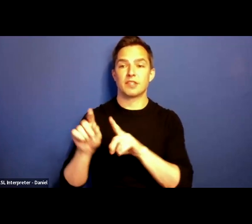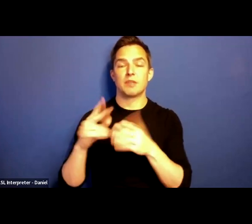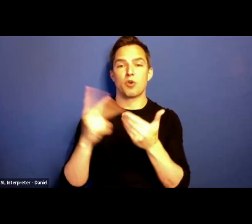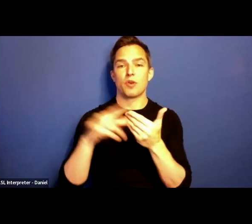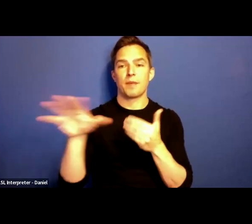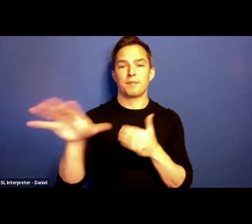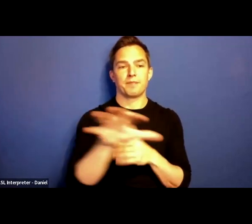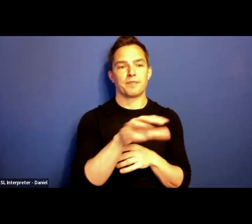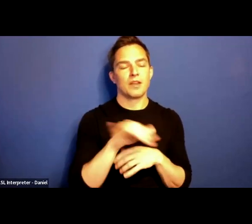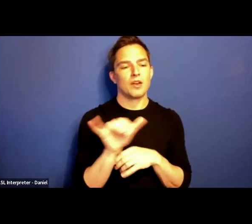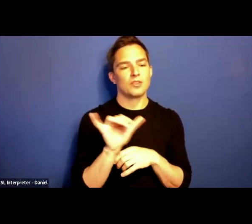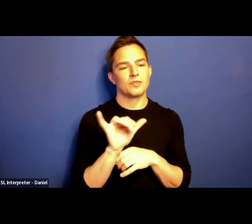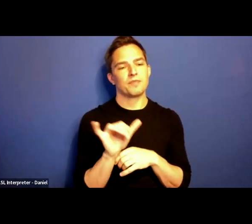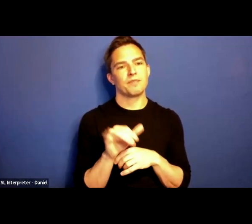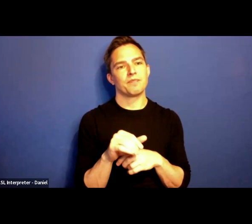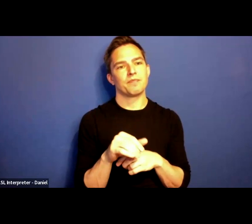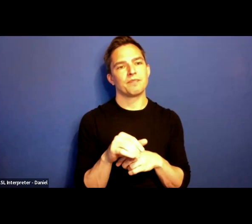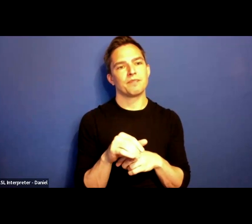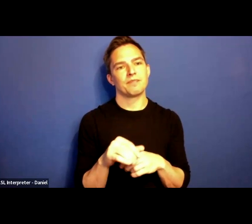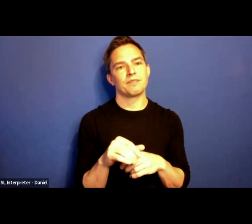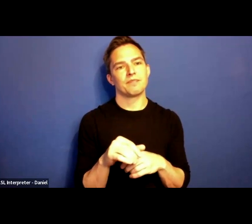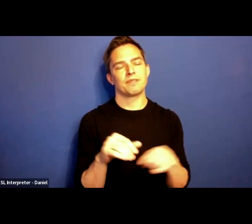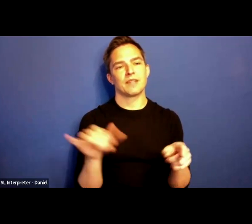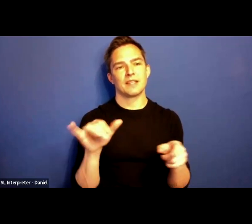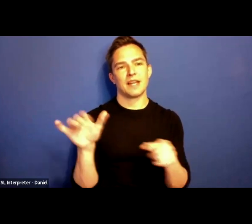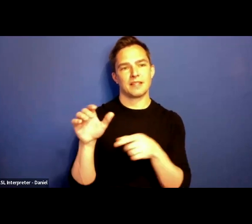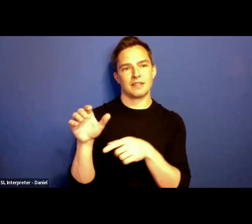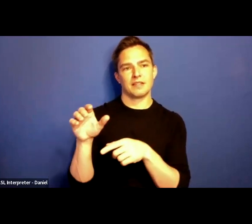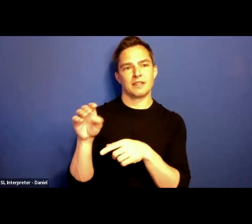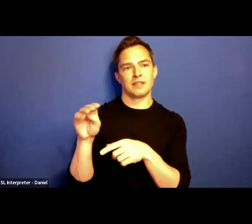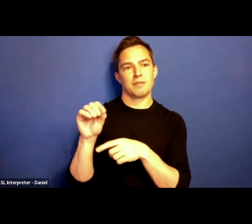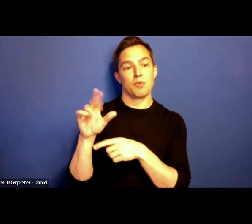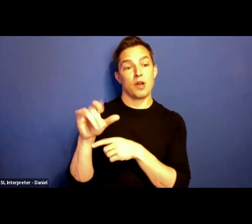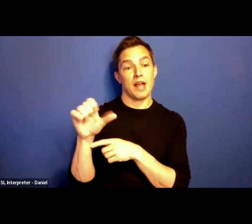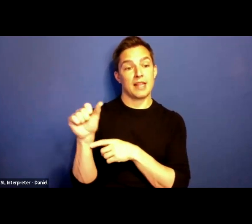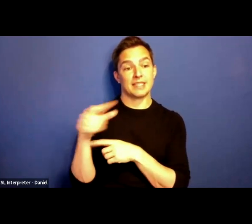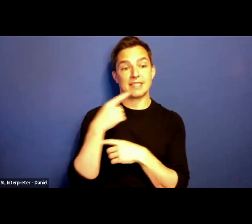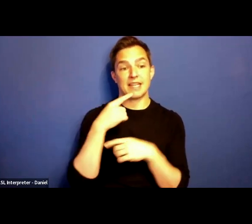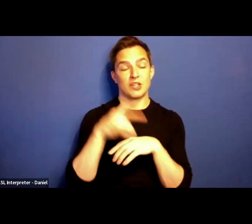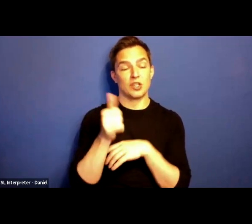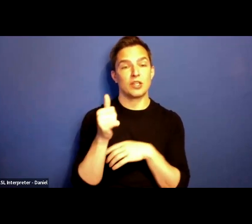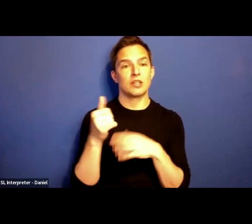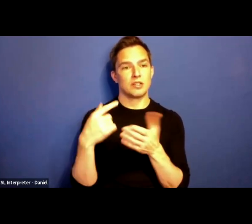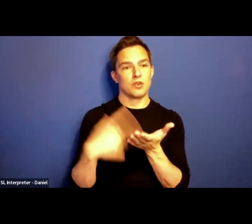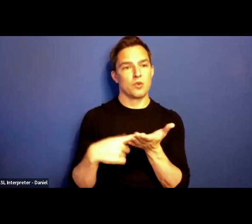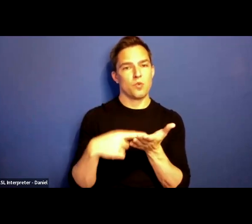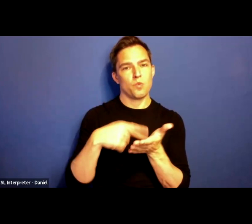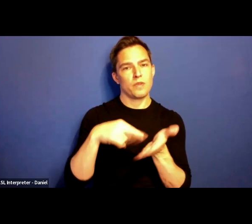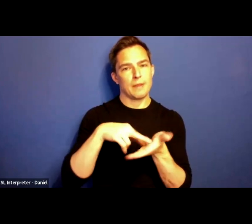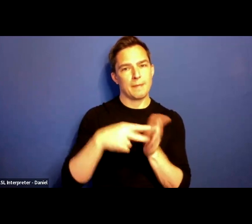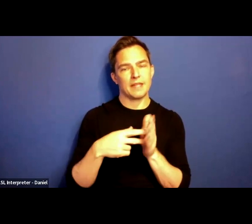Puerto Riqueña, Aurora Levins Morales, said about what solidarity is. I